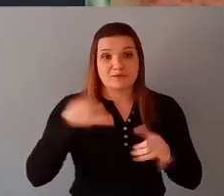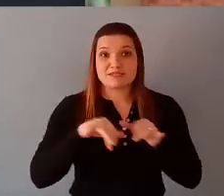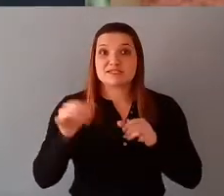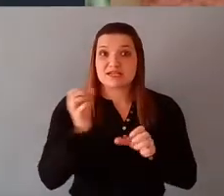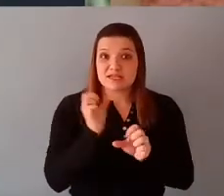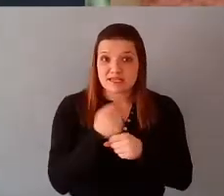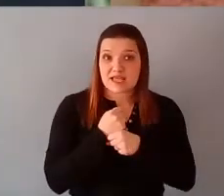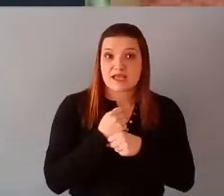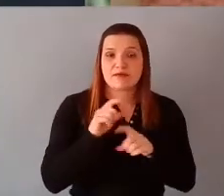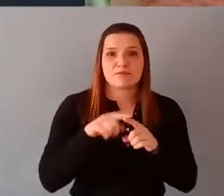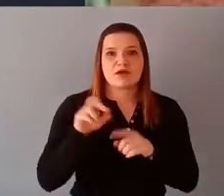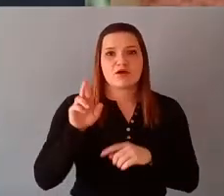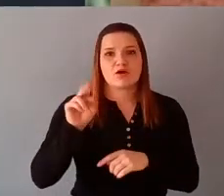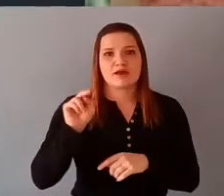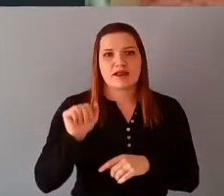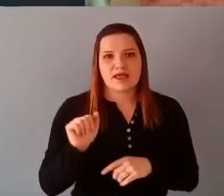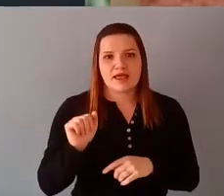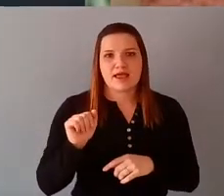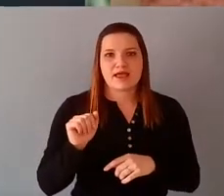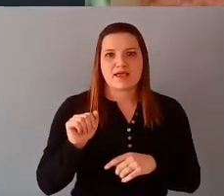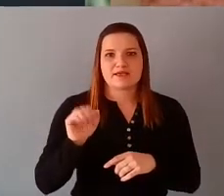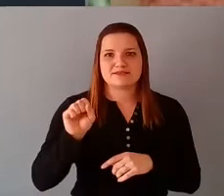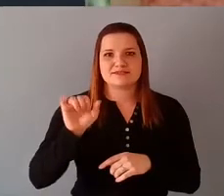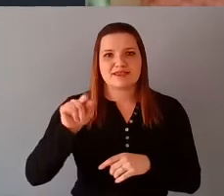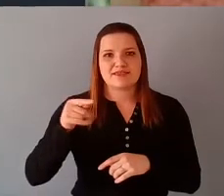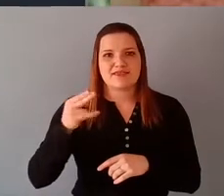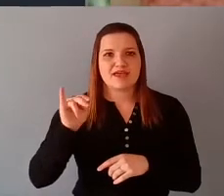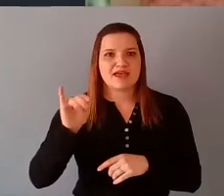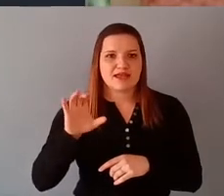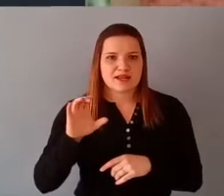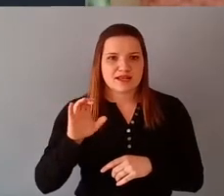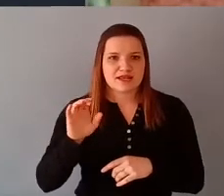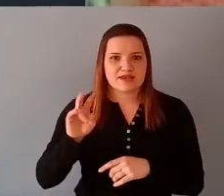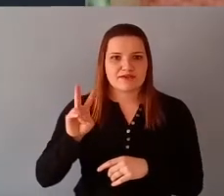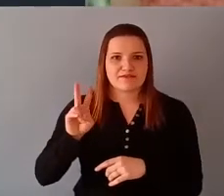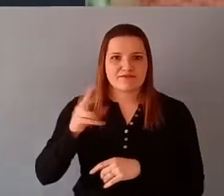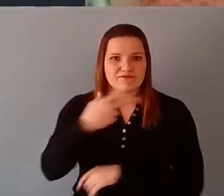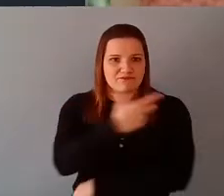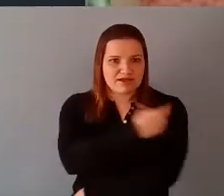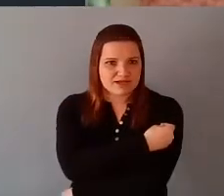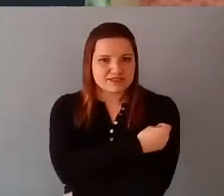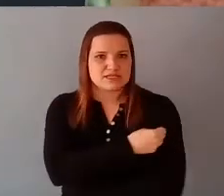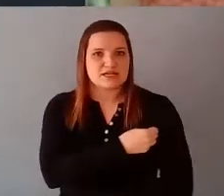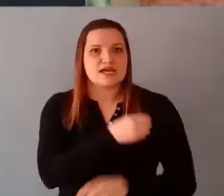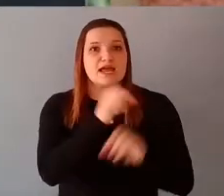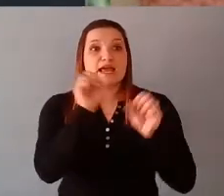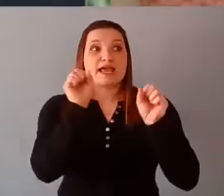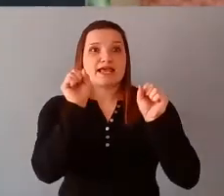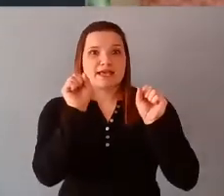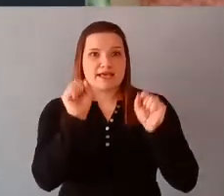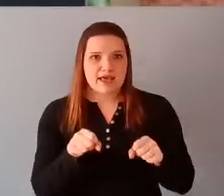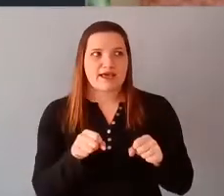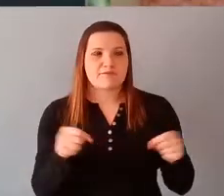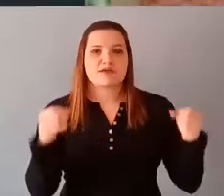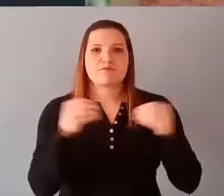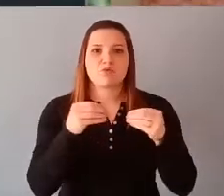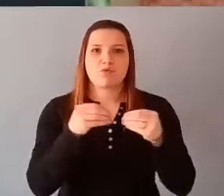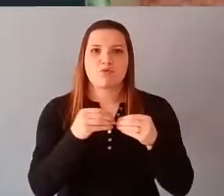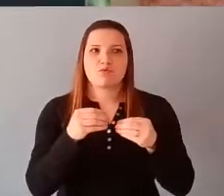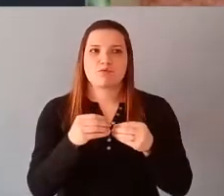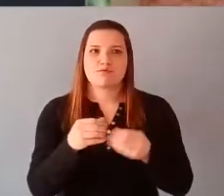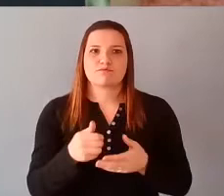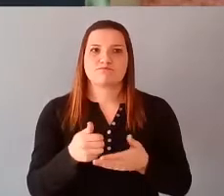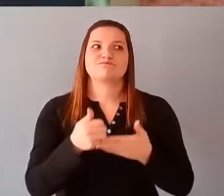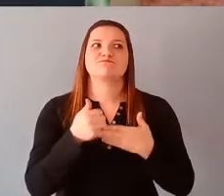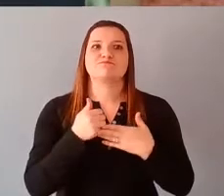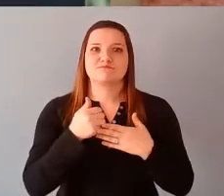this RNA-based synthetic vaccine can be much more effective in creating